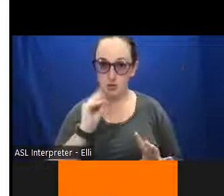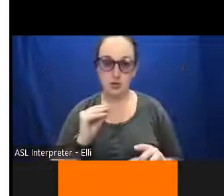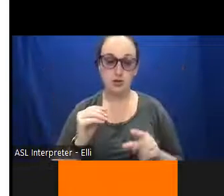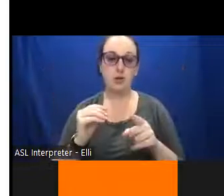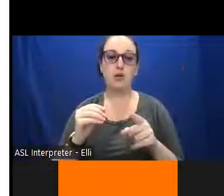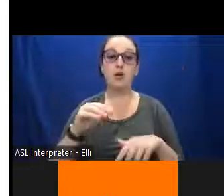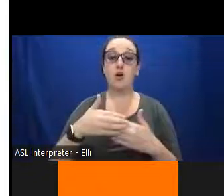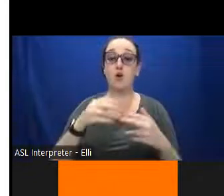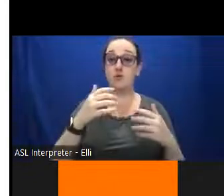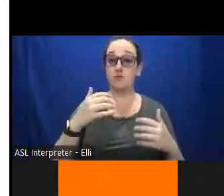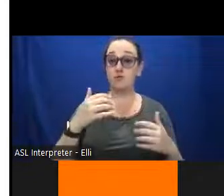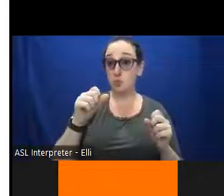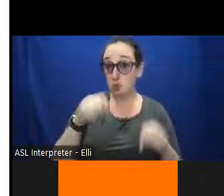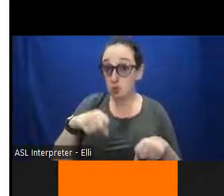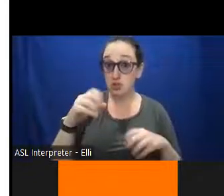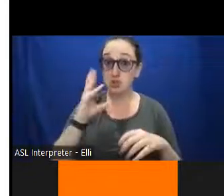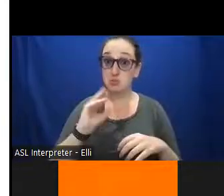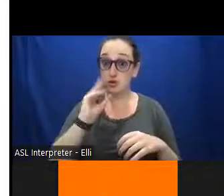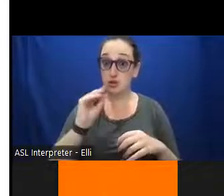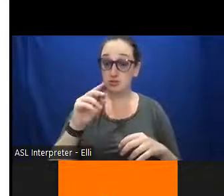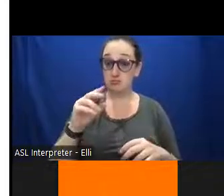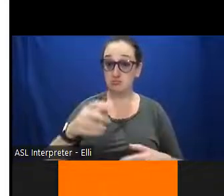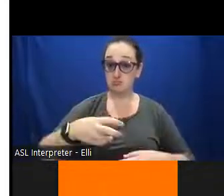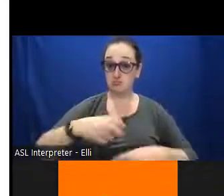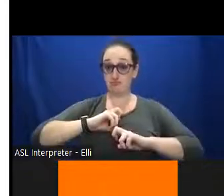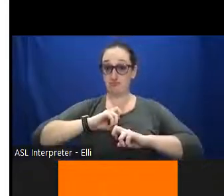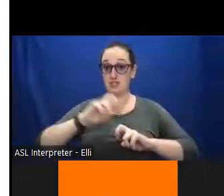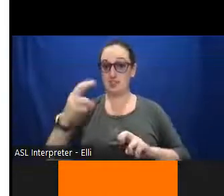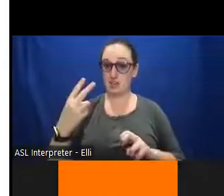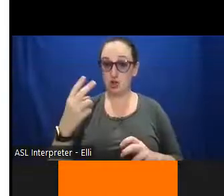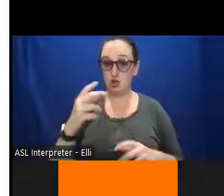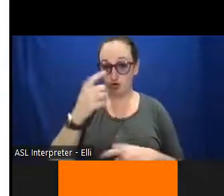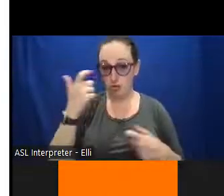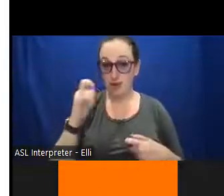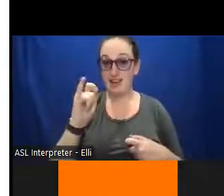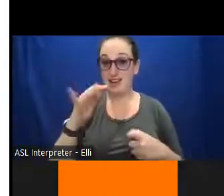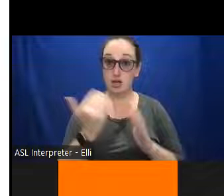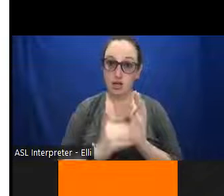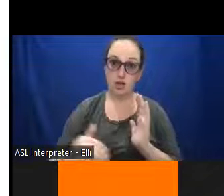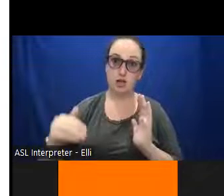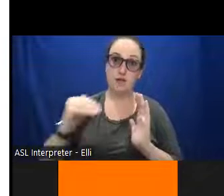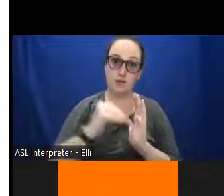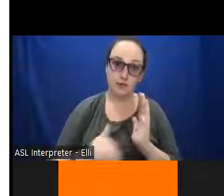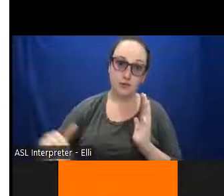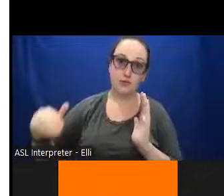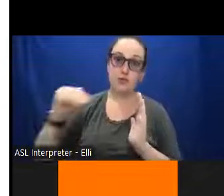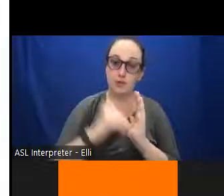trauma. It's important to understand that when trauma occurs again and again, it can become complex PTSD,